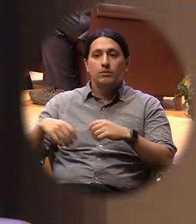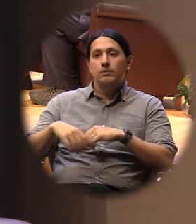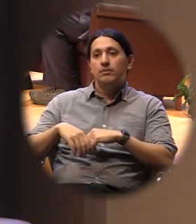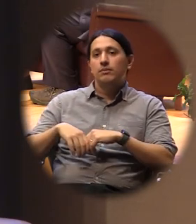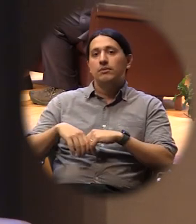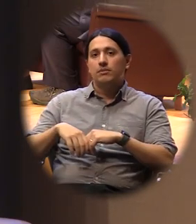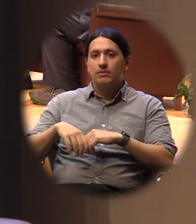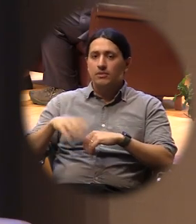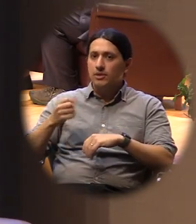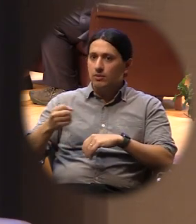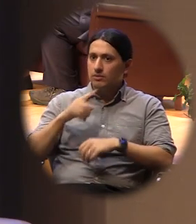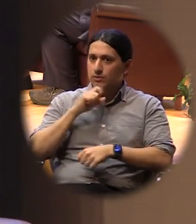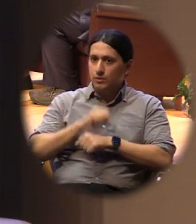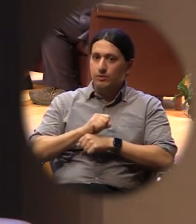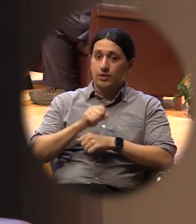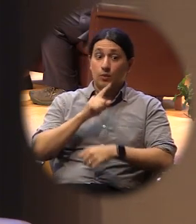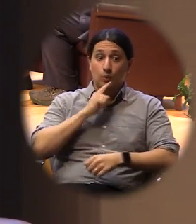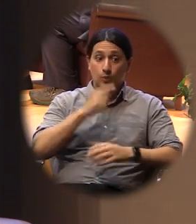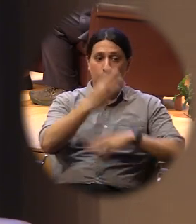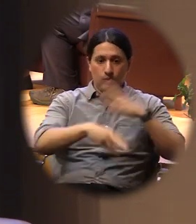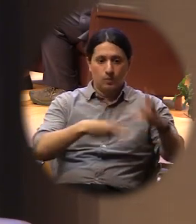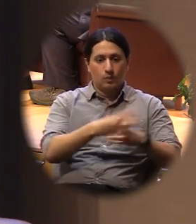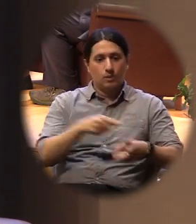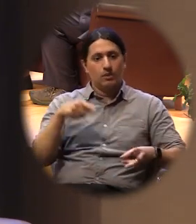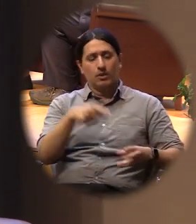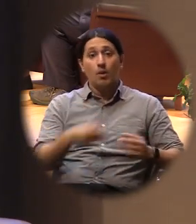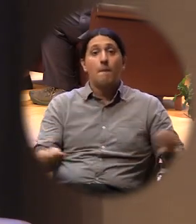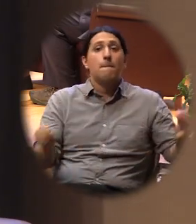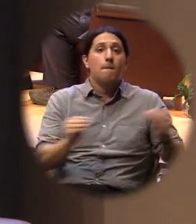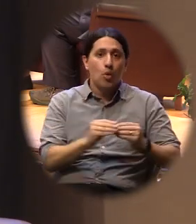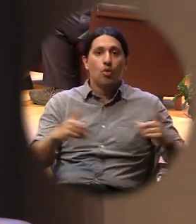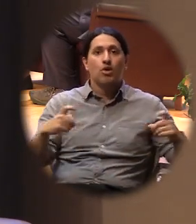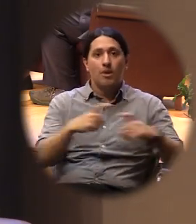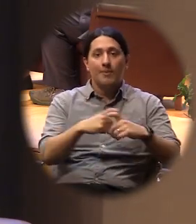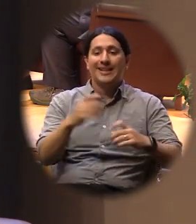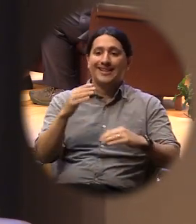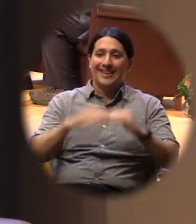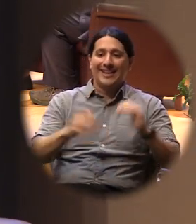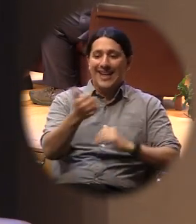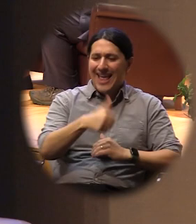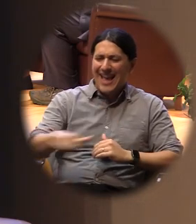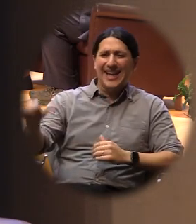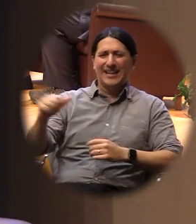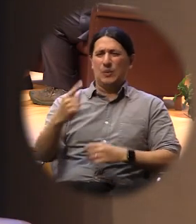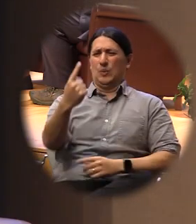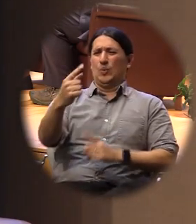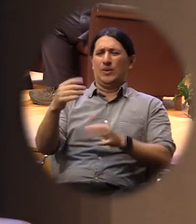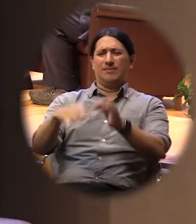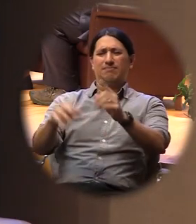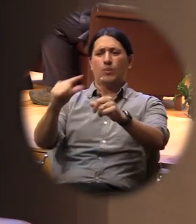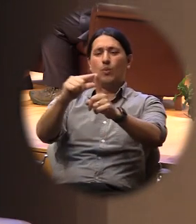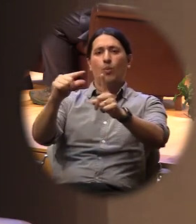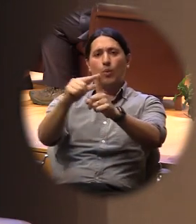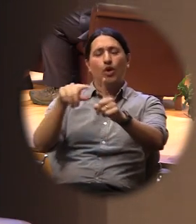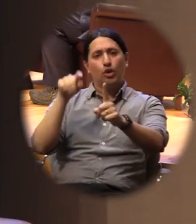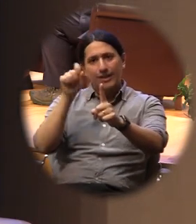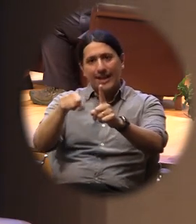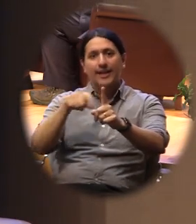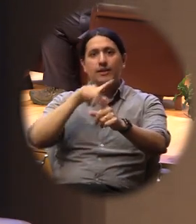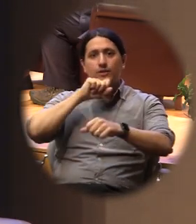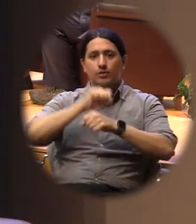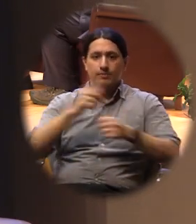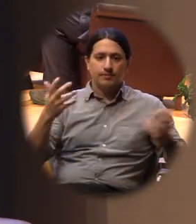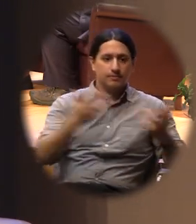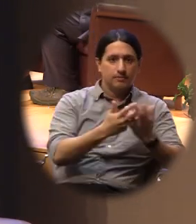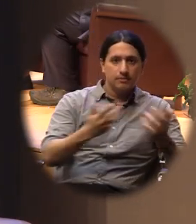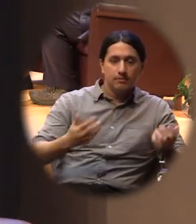more complex than any one word can cover. And so when we